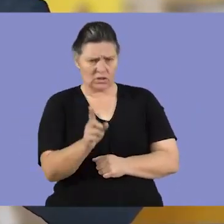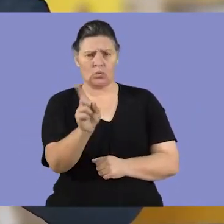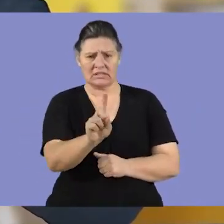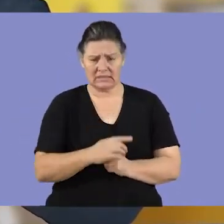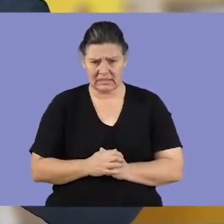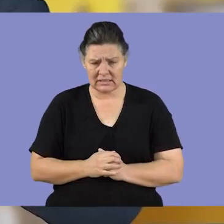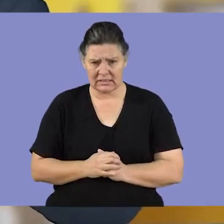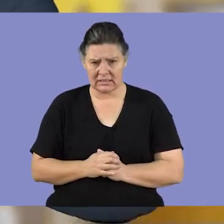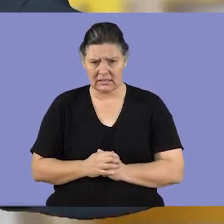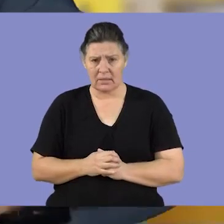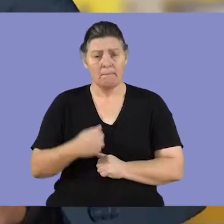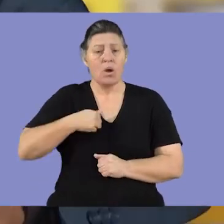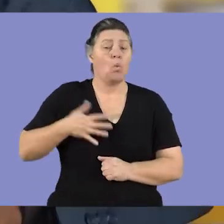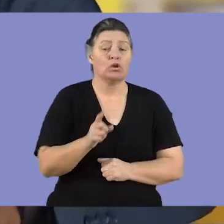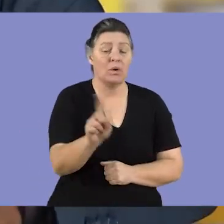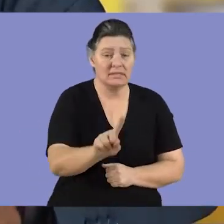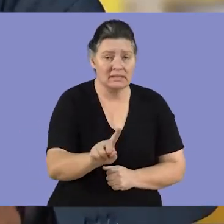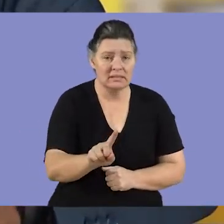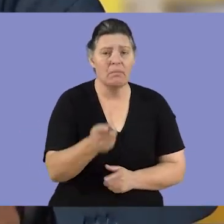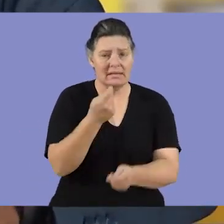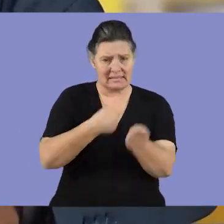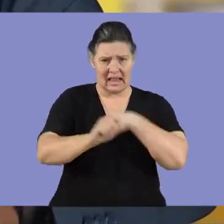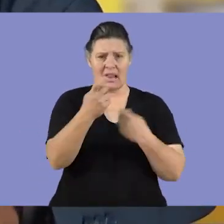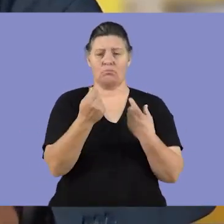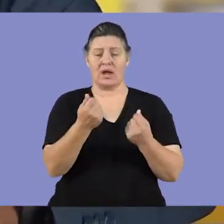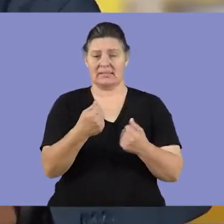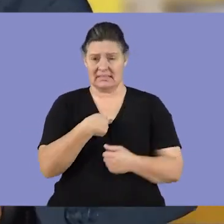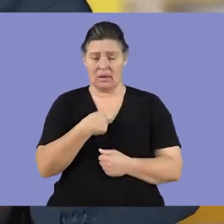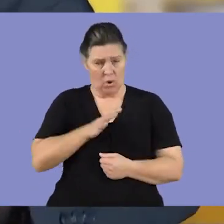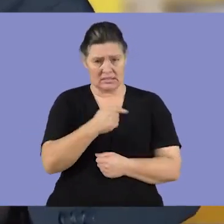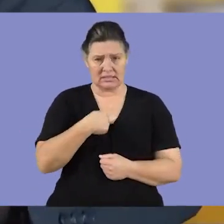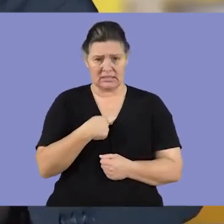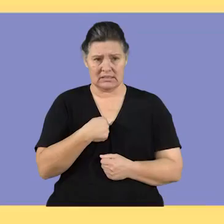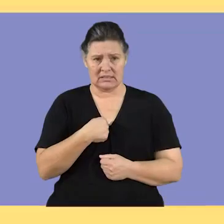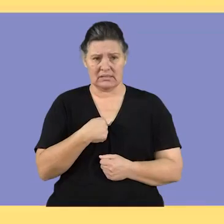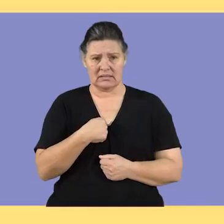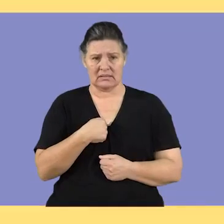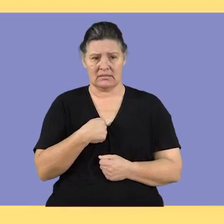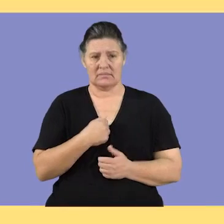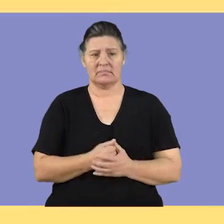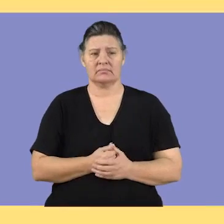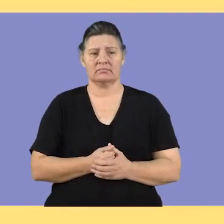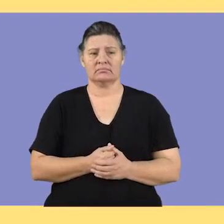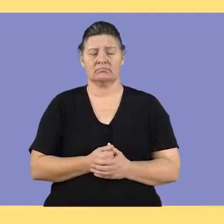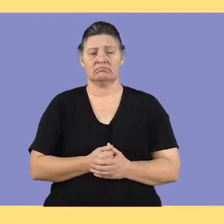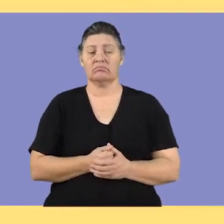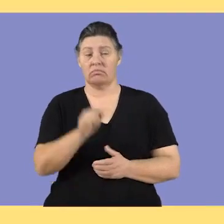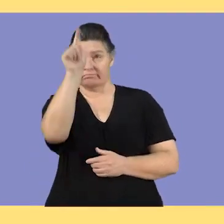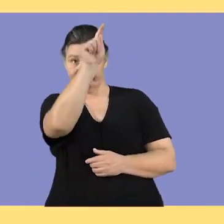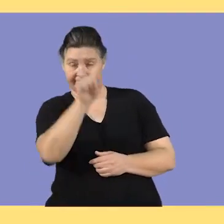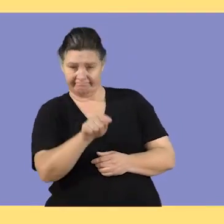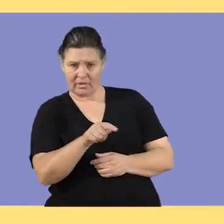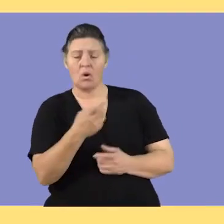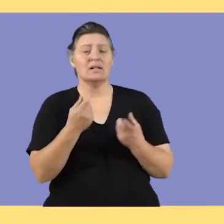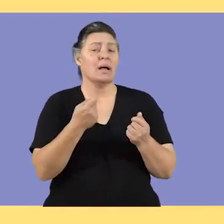want. In this particular case, what do we want? We want the selling price. So if you come again here, you'll find